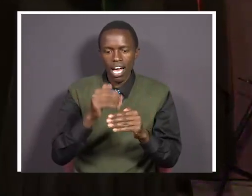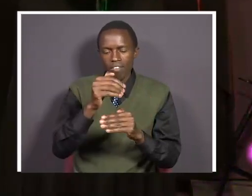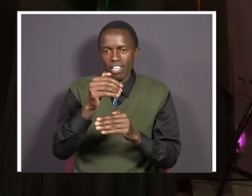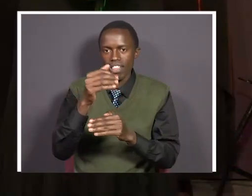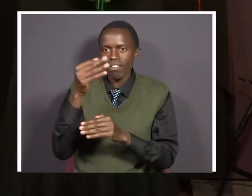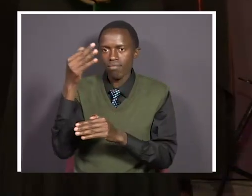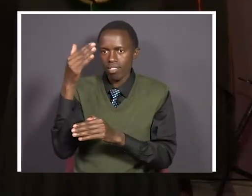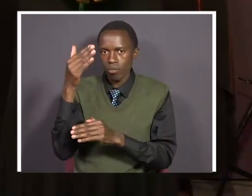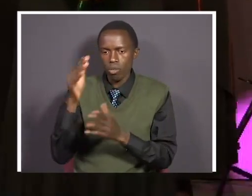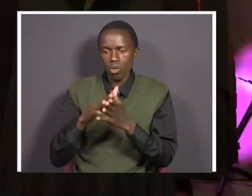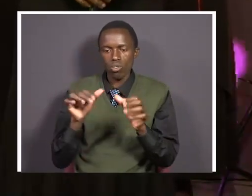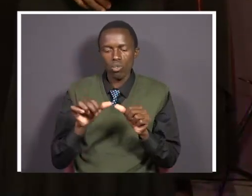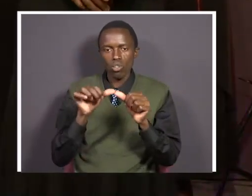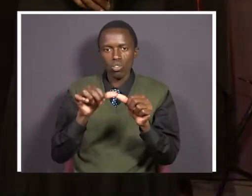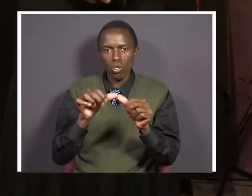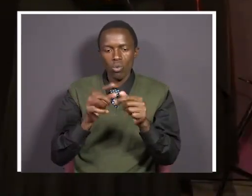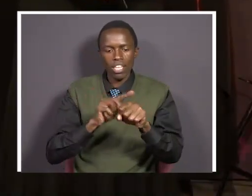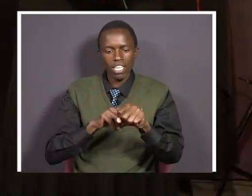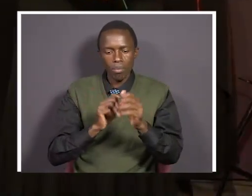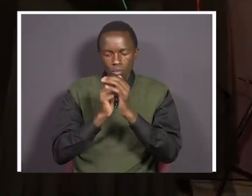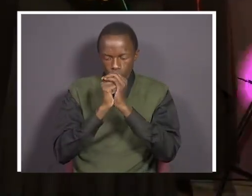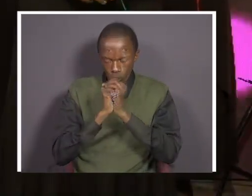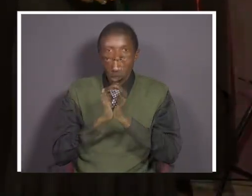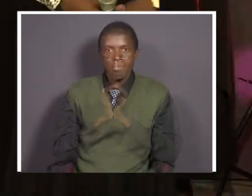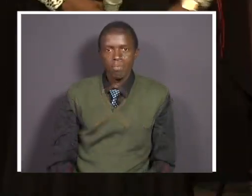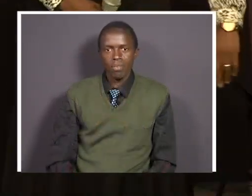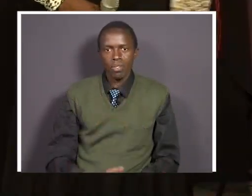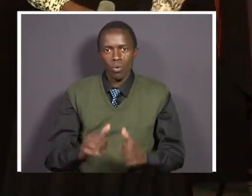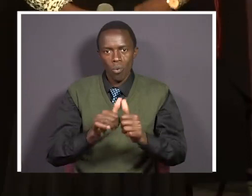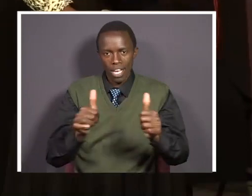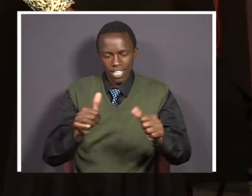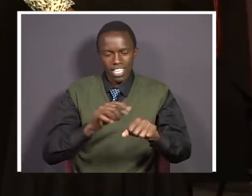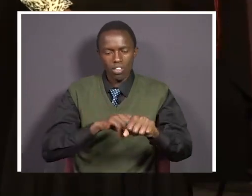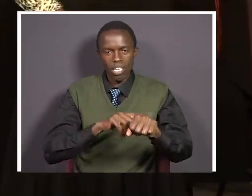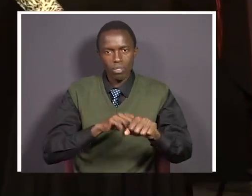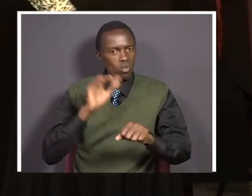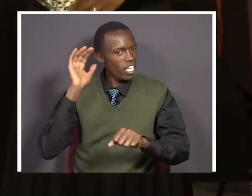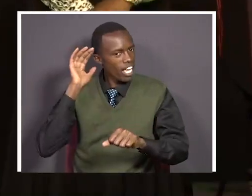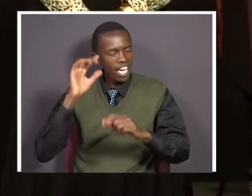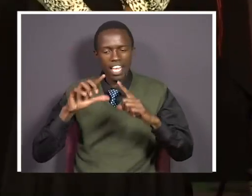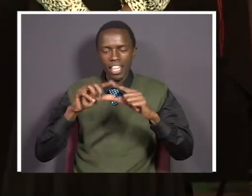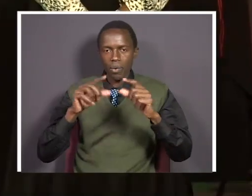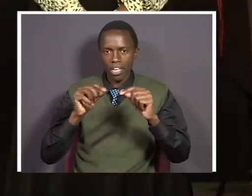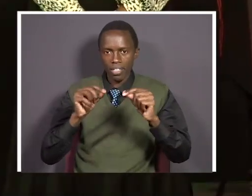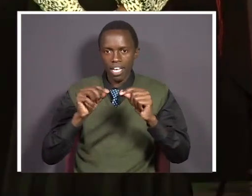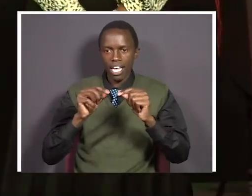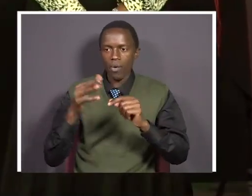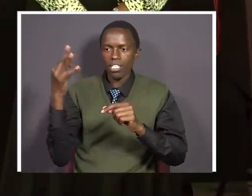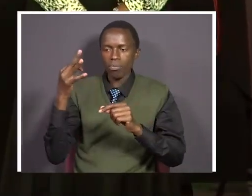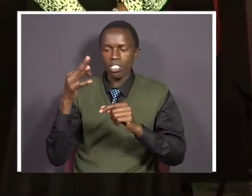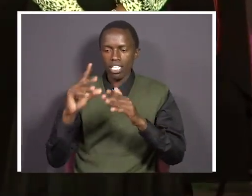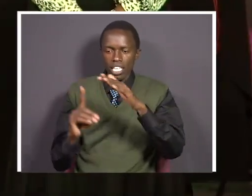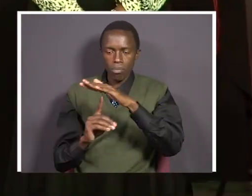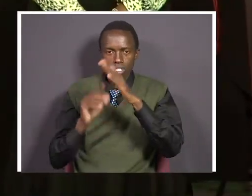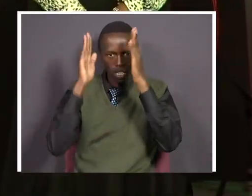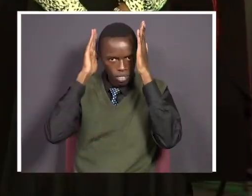the sermon, we're going to continue with our time of worship. Well, it's now time to hear the word. And our speaker today is